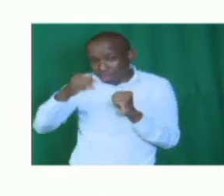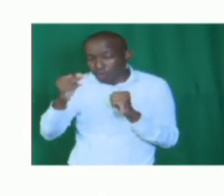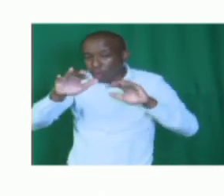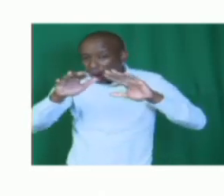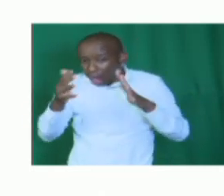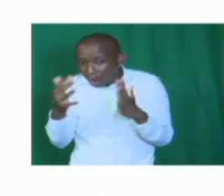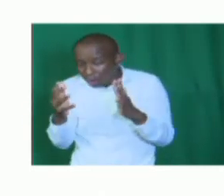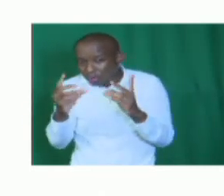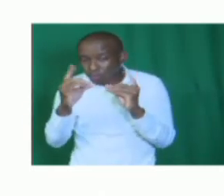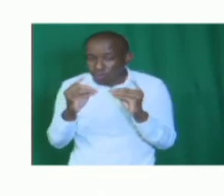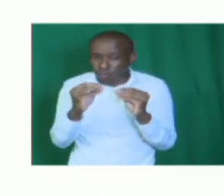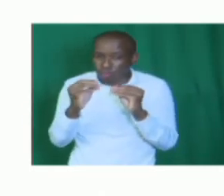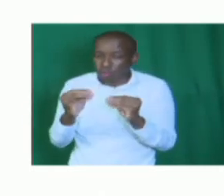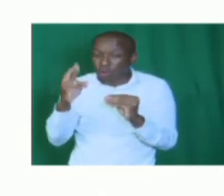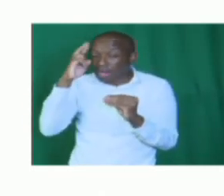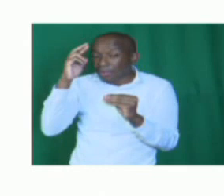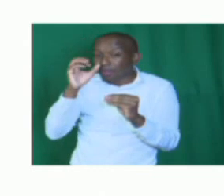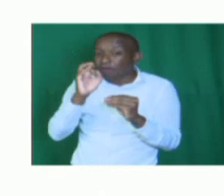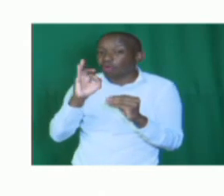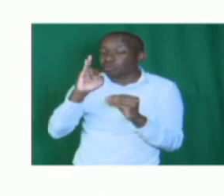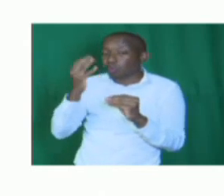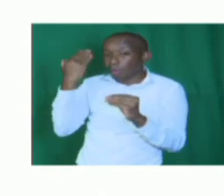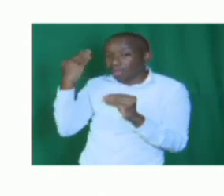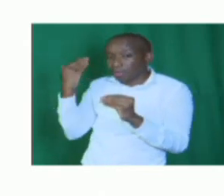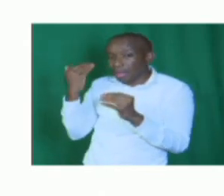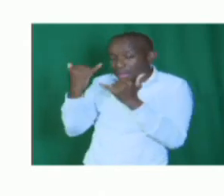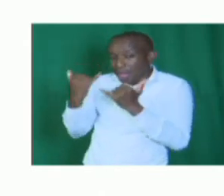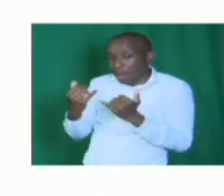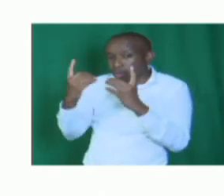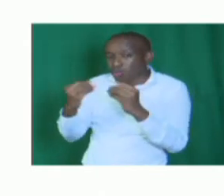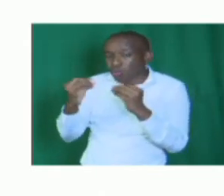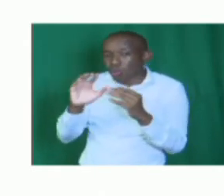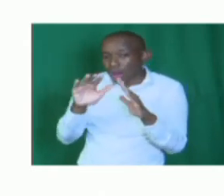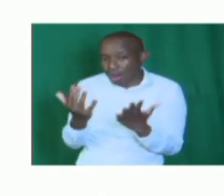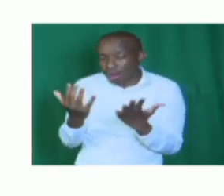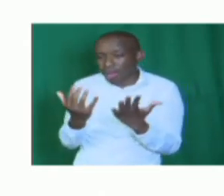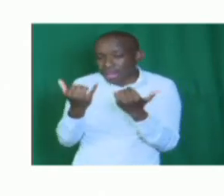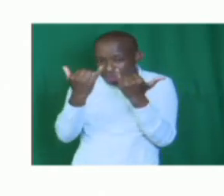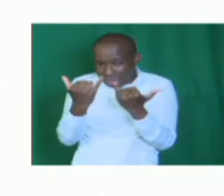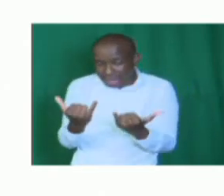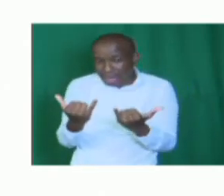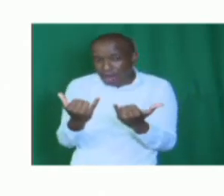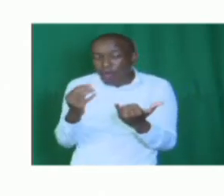how you used to do it in Form 2. What you would do was you would come up with a